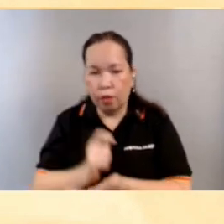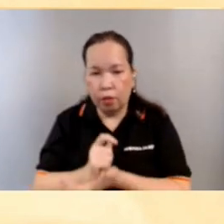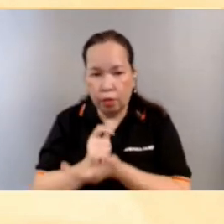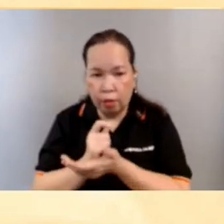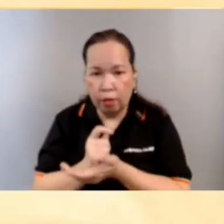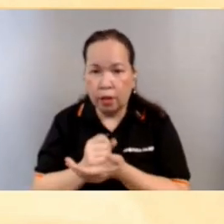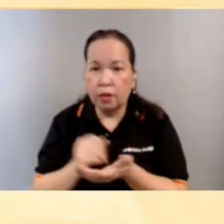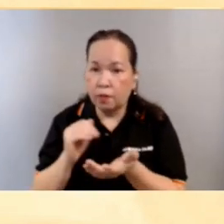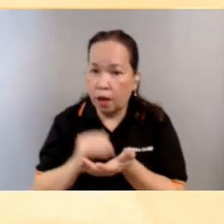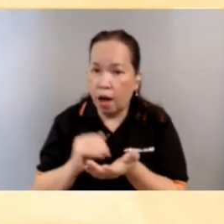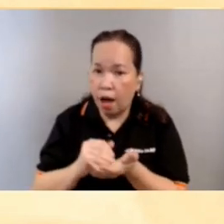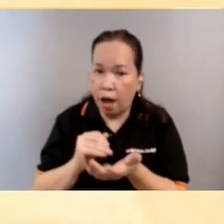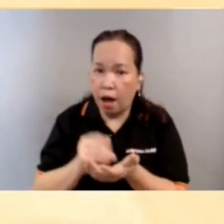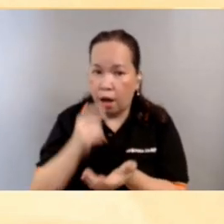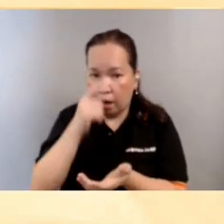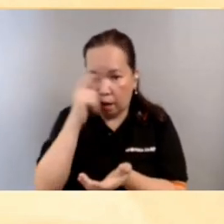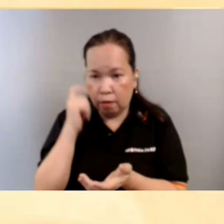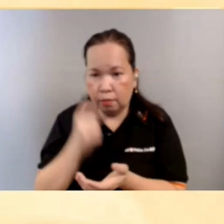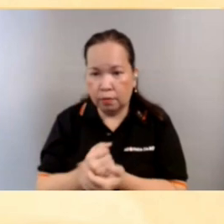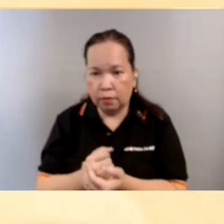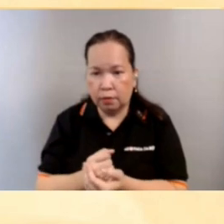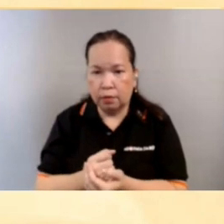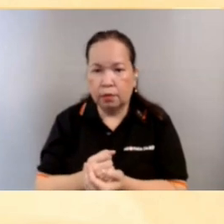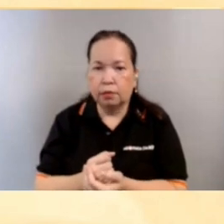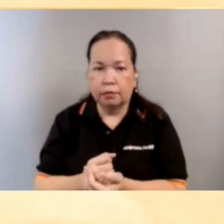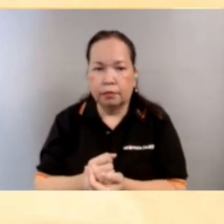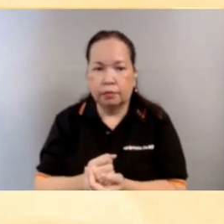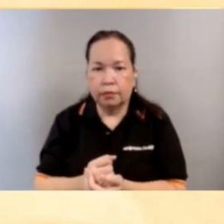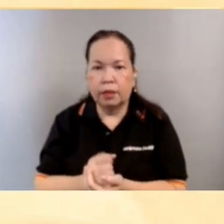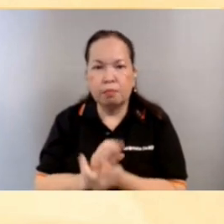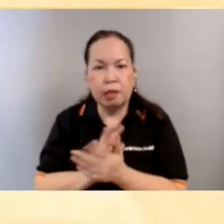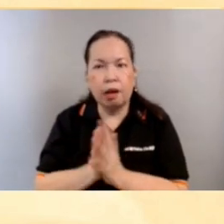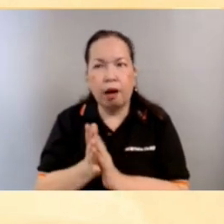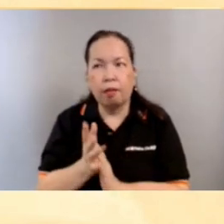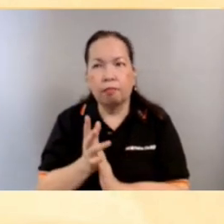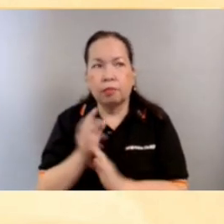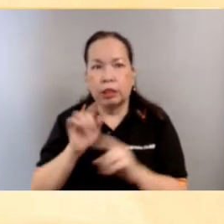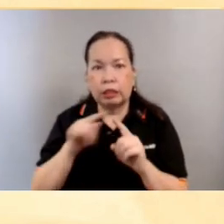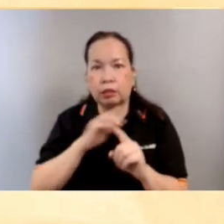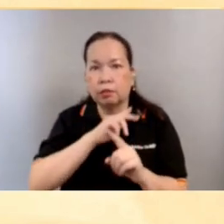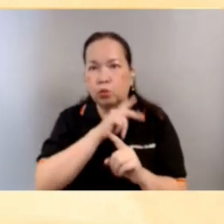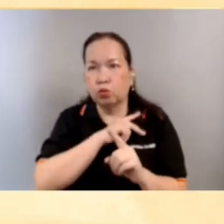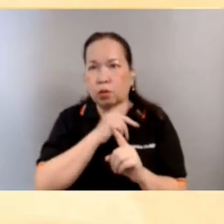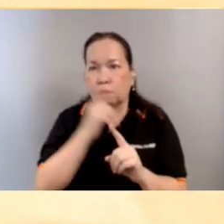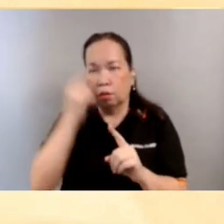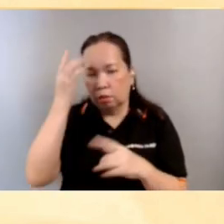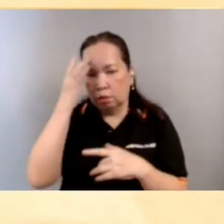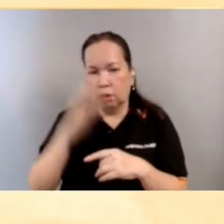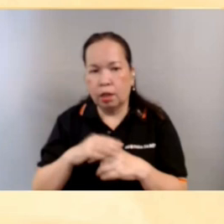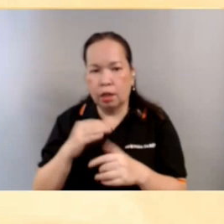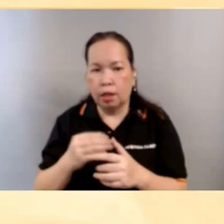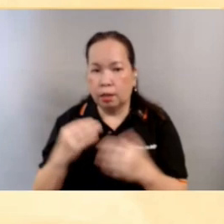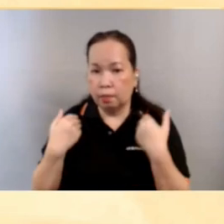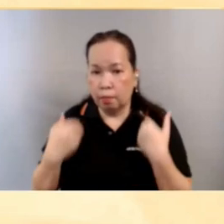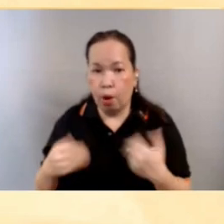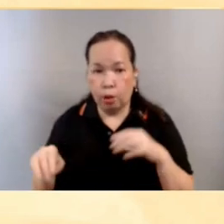repeated traumatization that can lead to personality disorder. Of course, body movement and EMDR, but